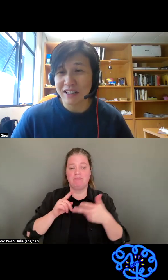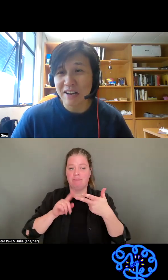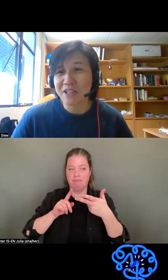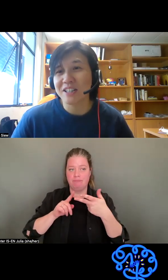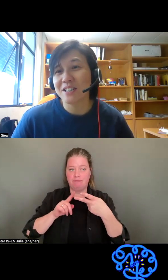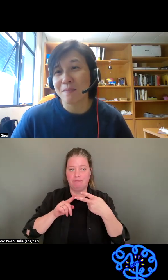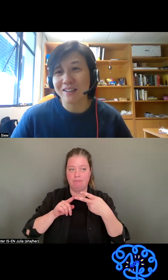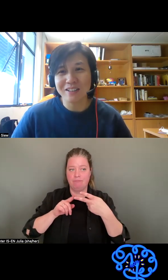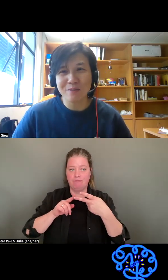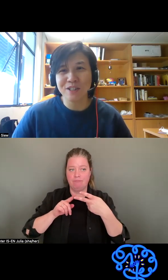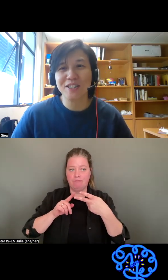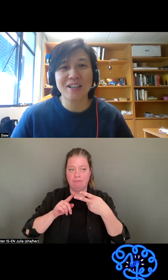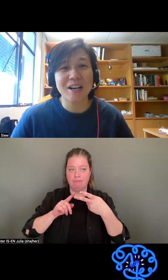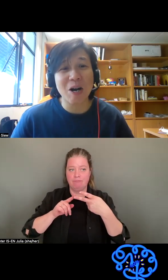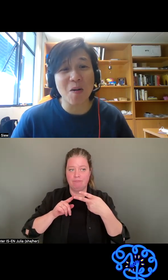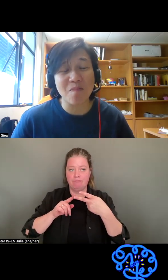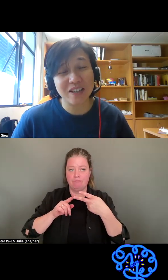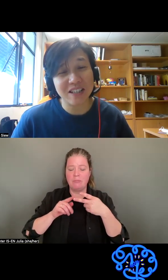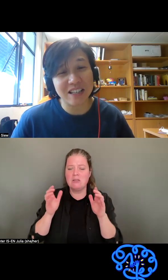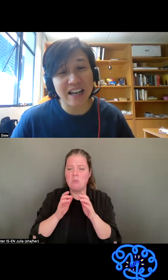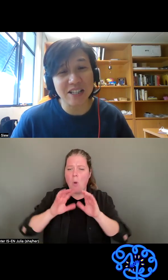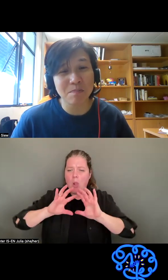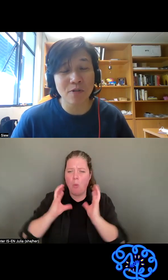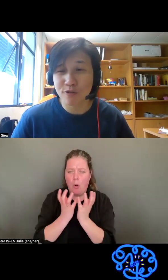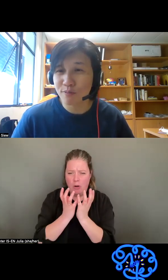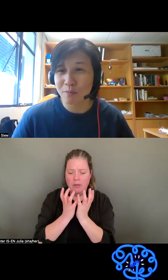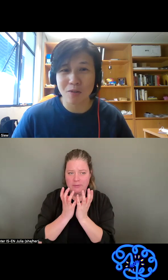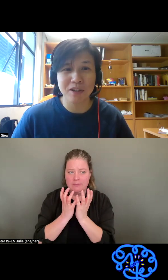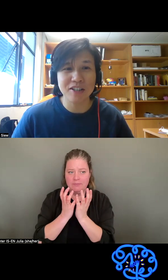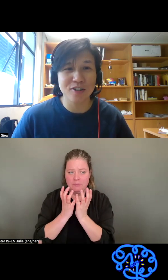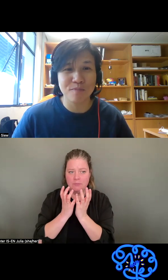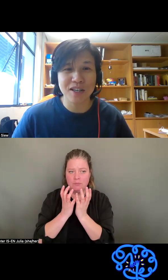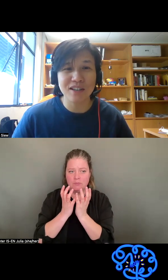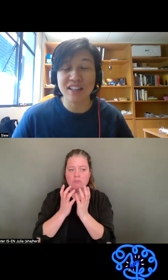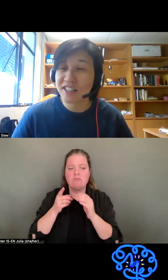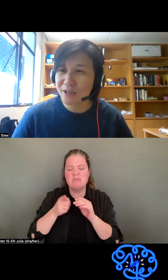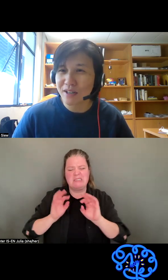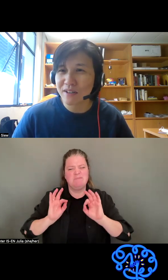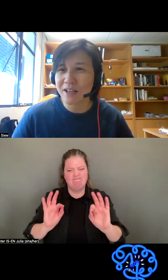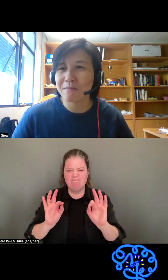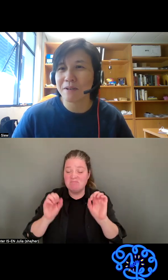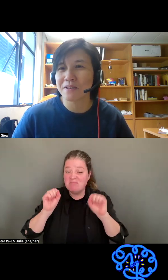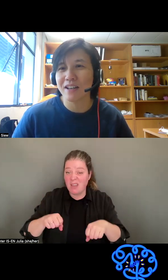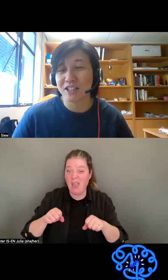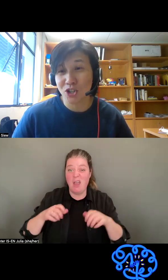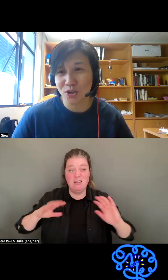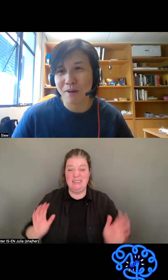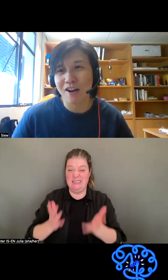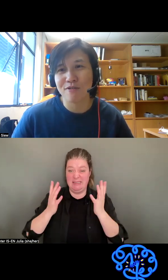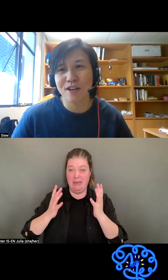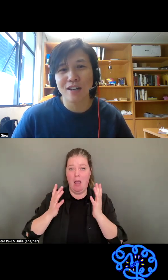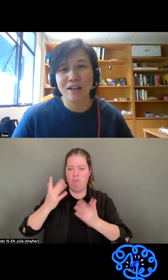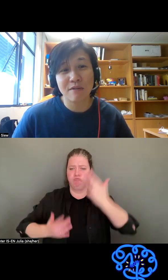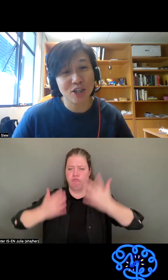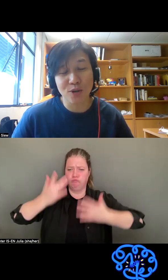our language and semantic networks. It has both the properties of being easy to navigate because it has a short